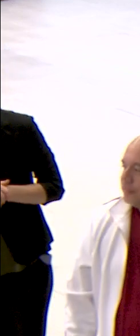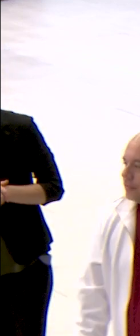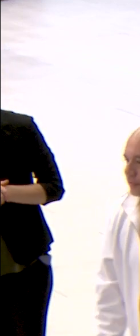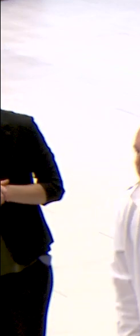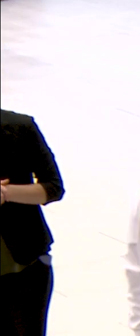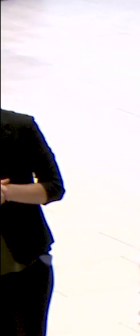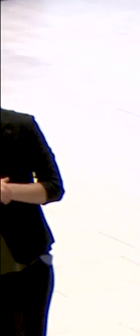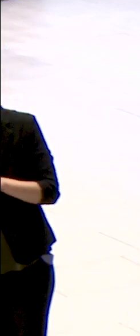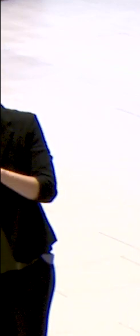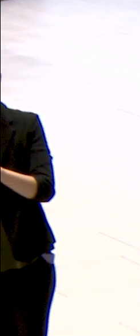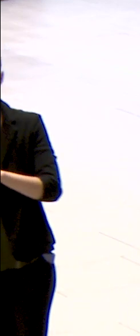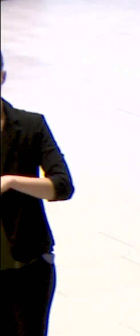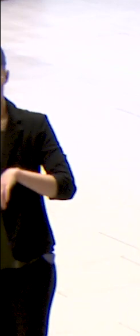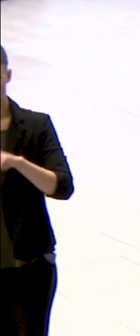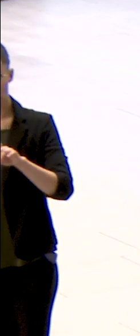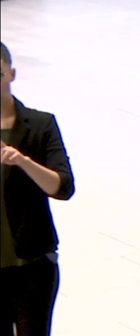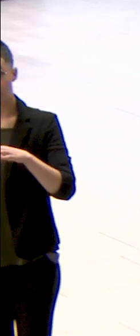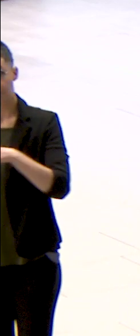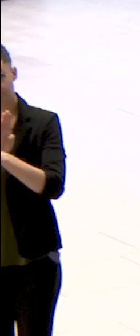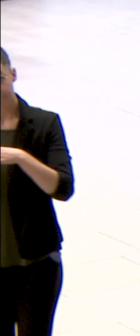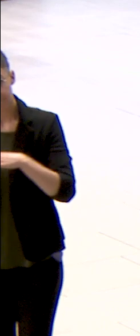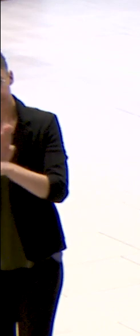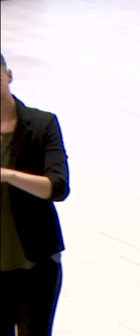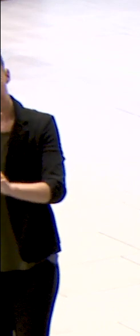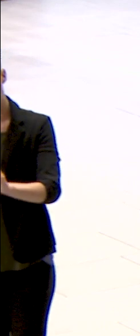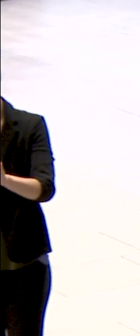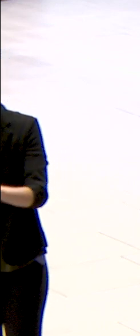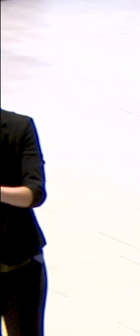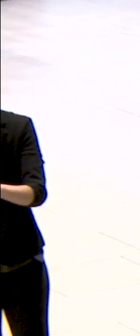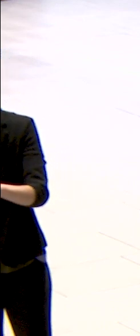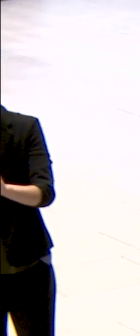So, from a entrepreneurship perspective,